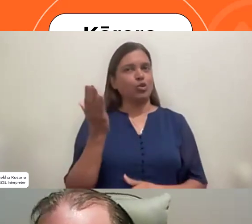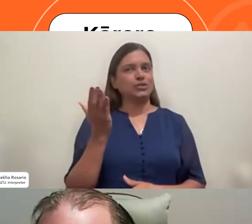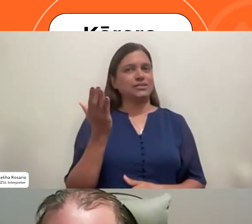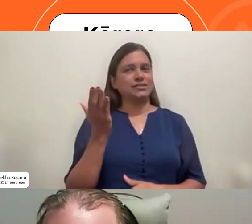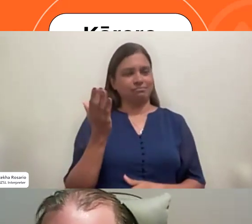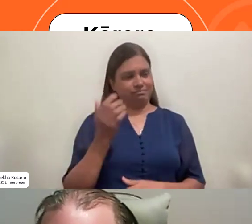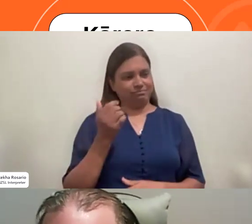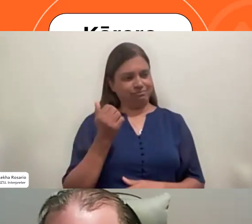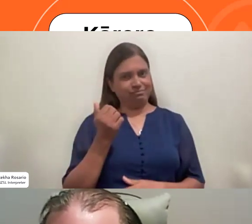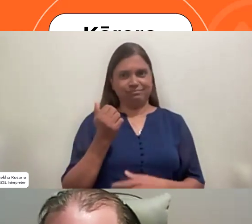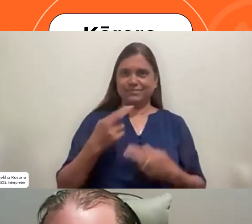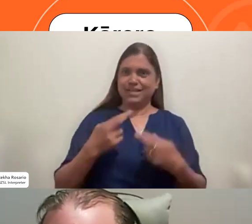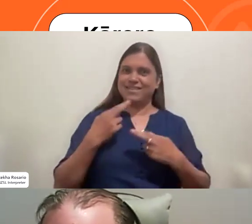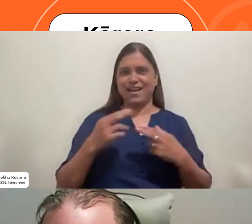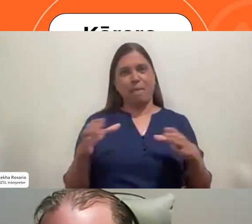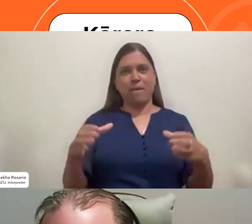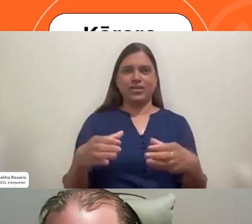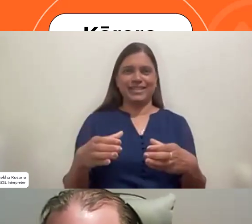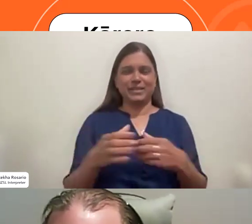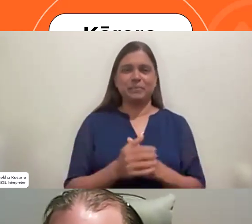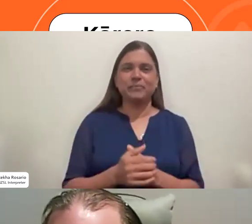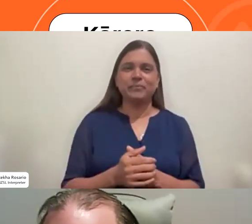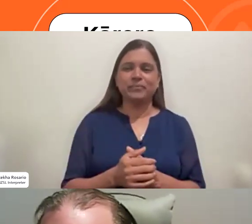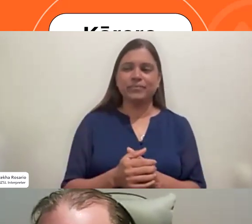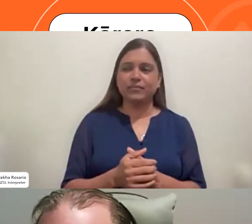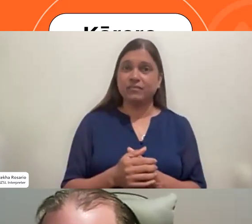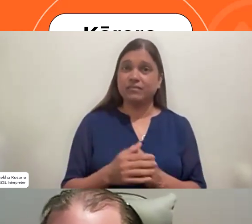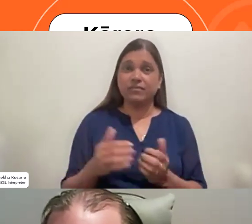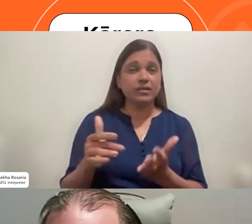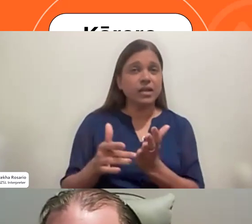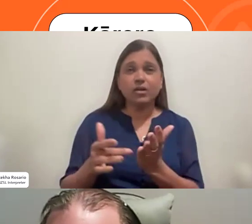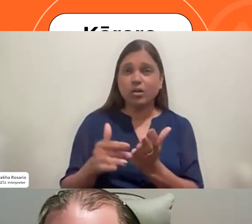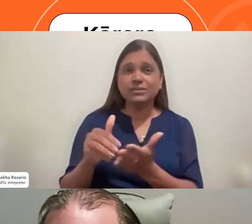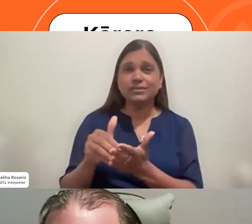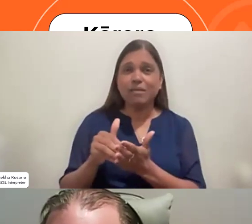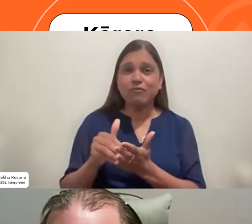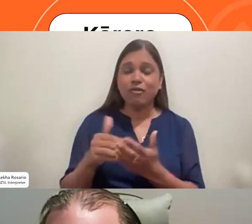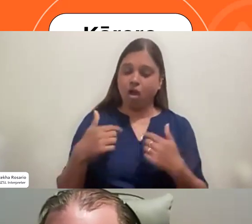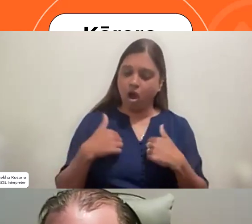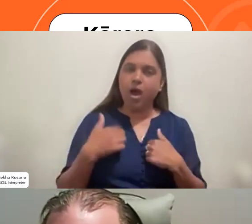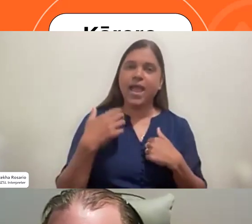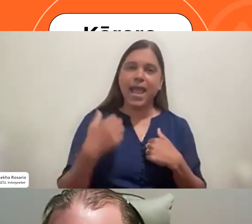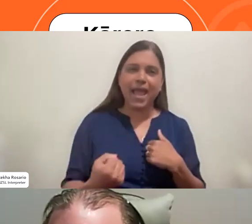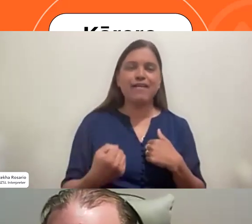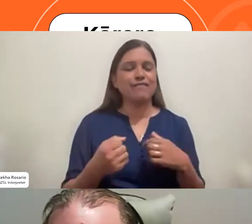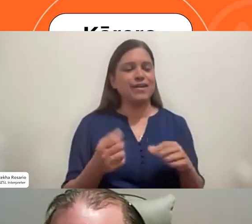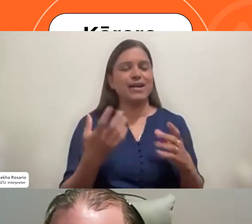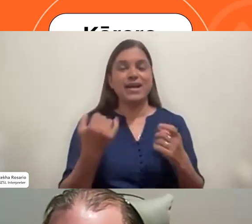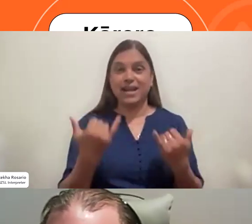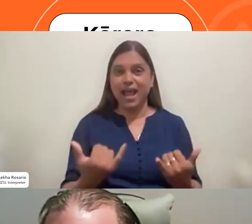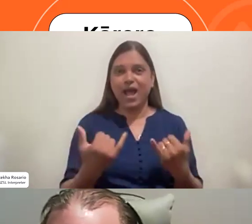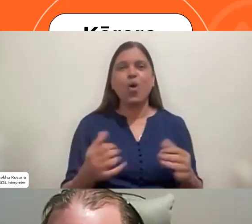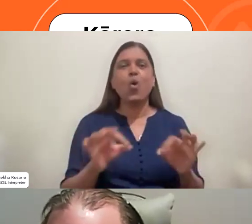I've gotten into a lot of the smart home stuff. So I have a wood-fired grill / smoker that